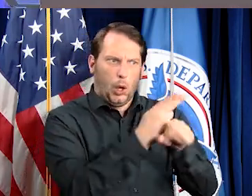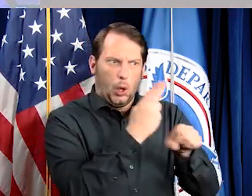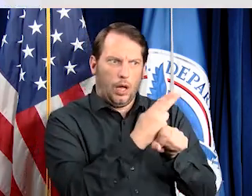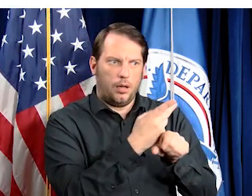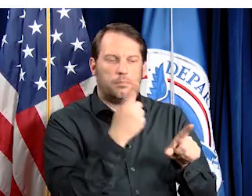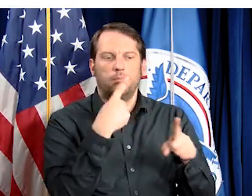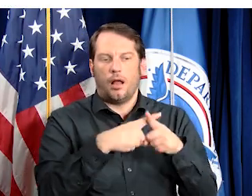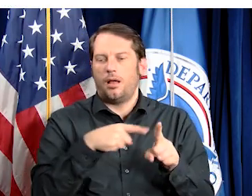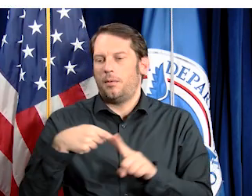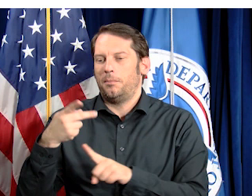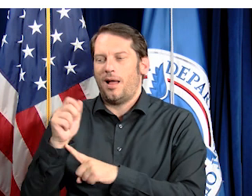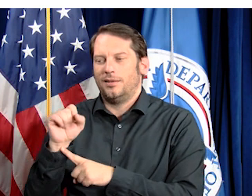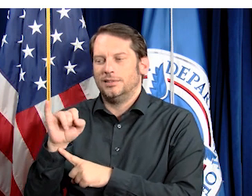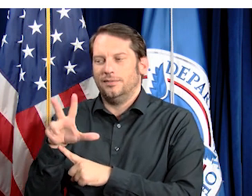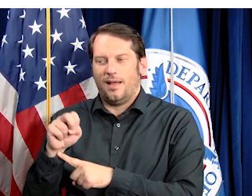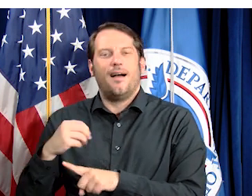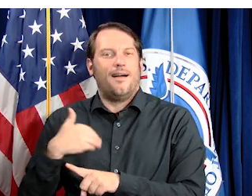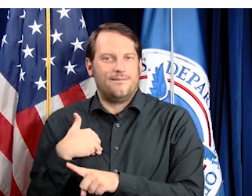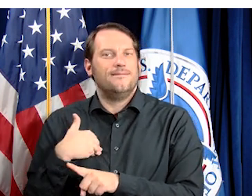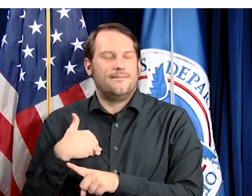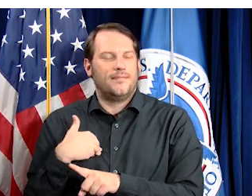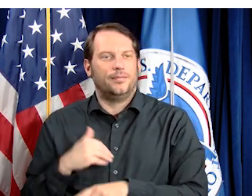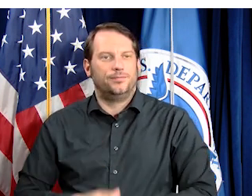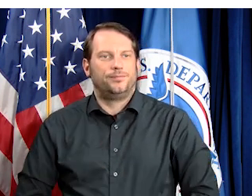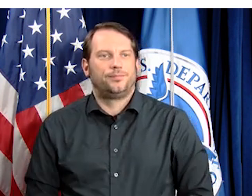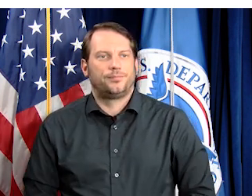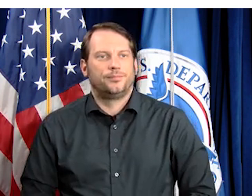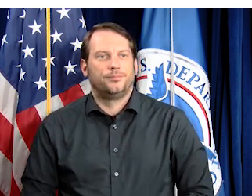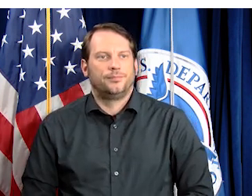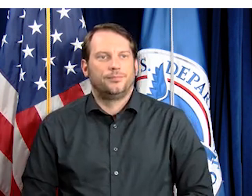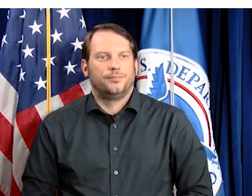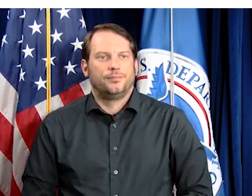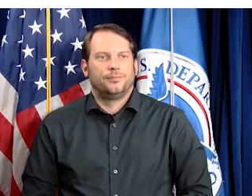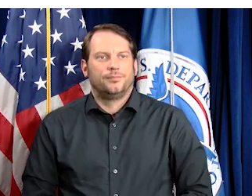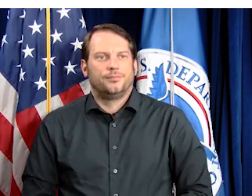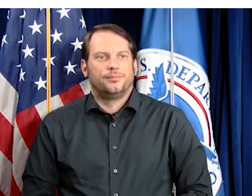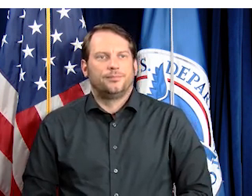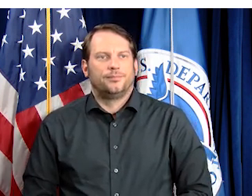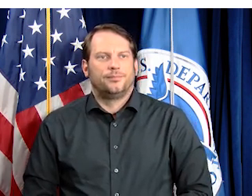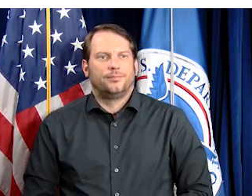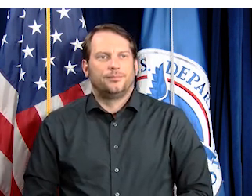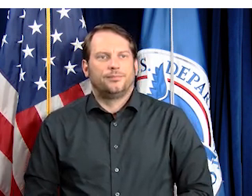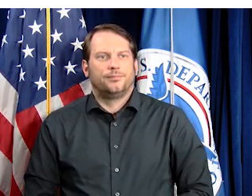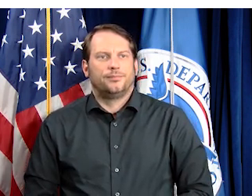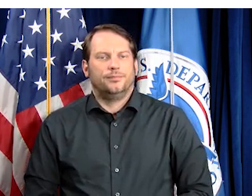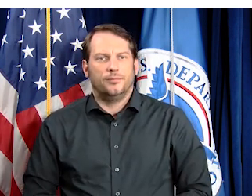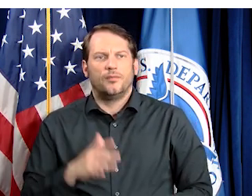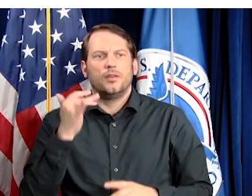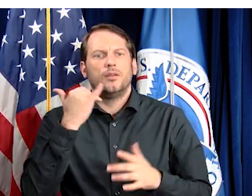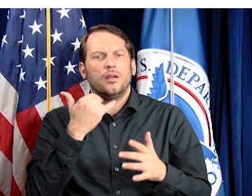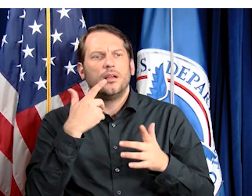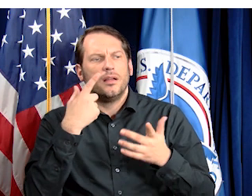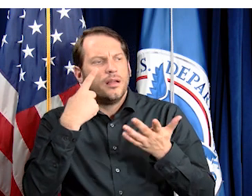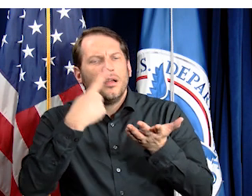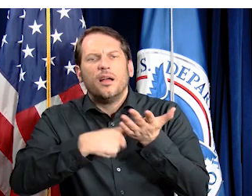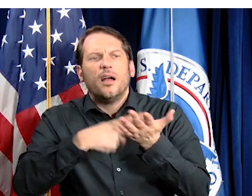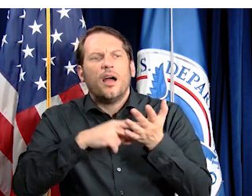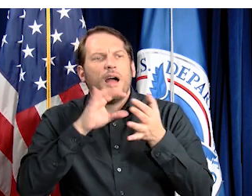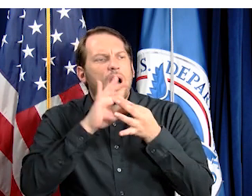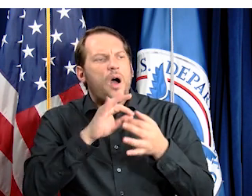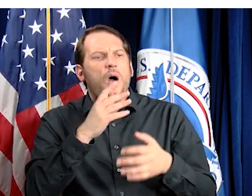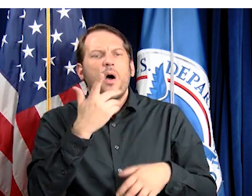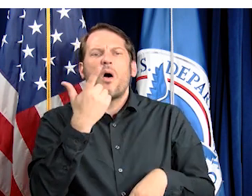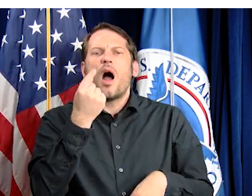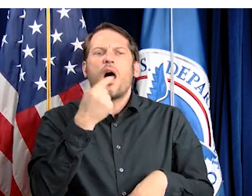which I think is really important. What is the acceptable risk or threshold for good enough accuracy? because sometimes currency is more important than